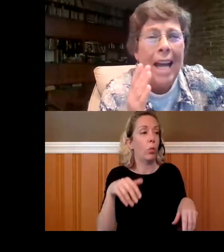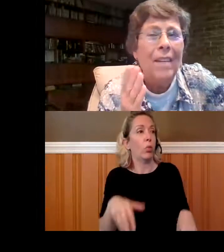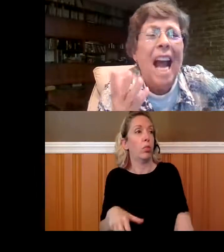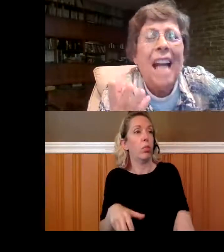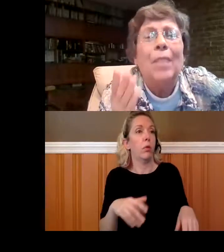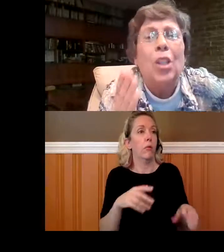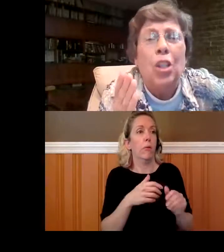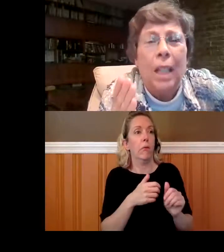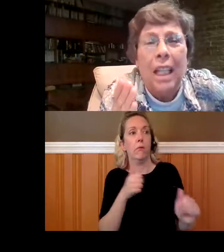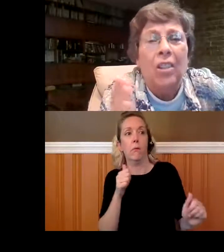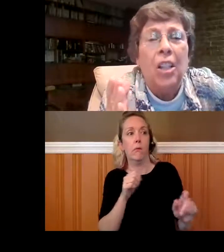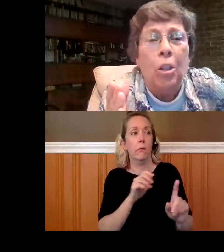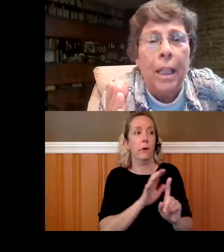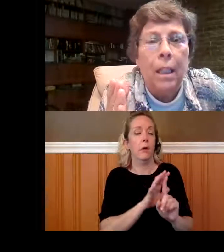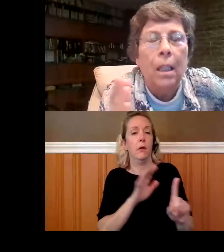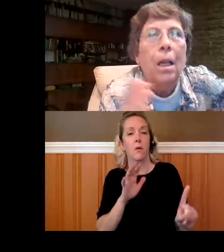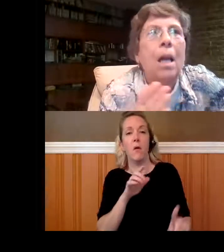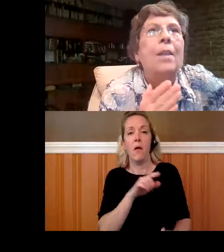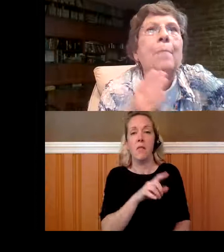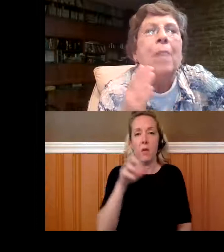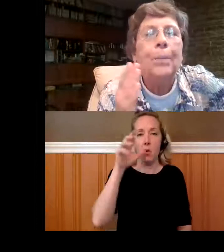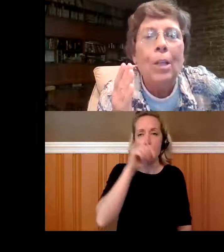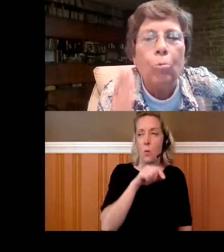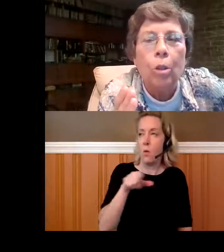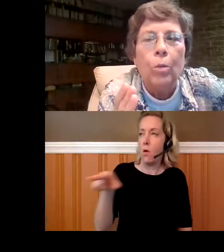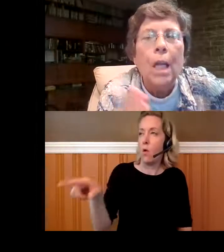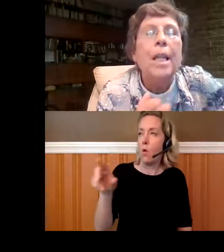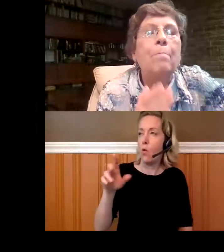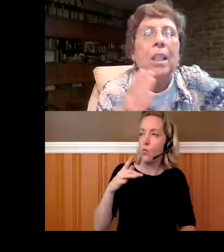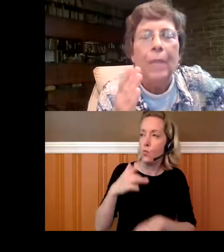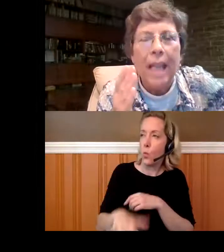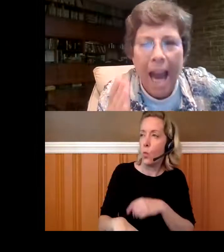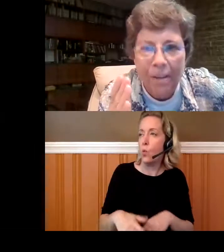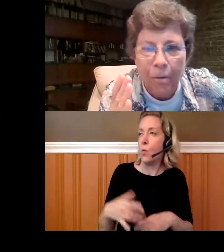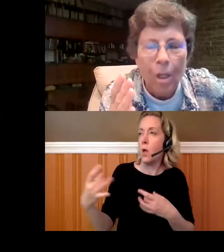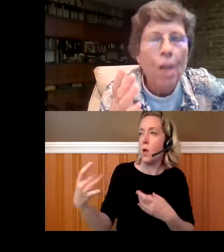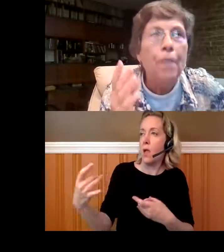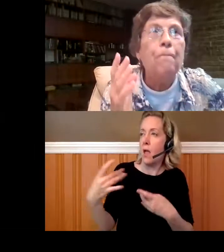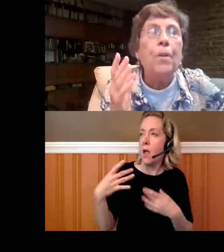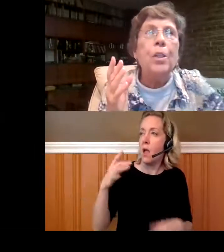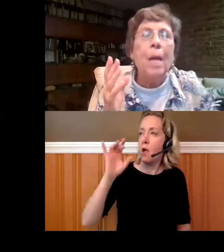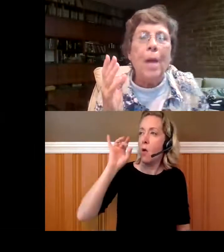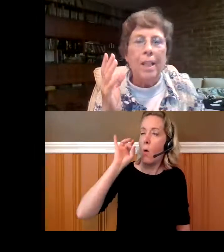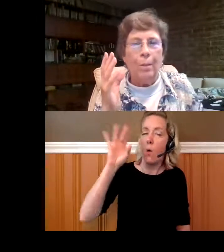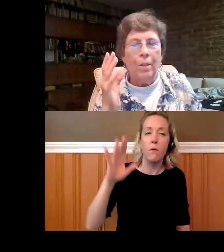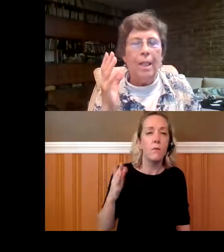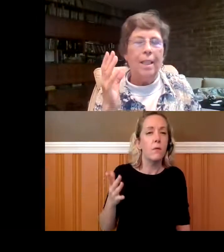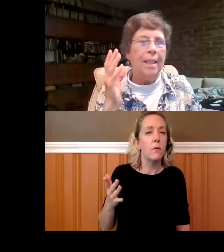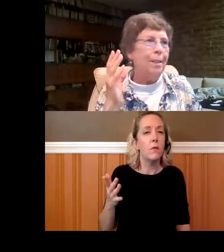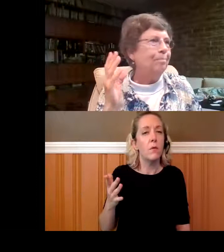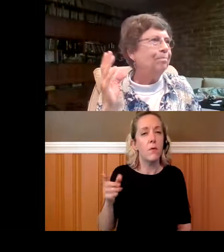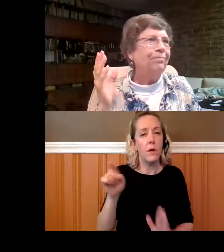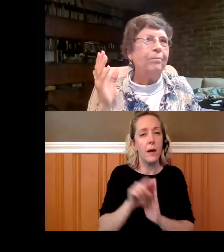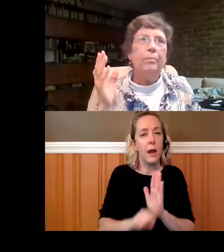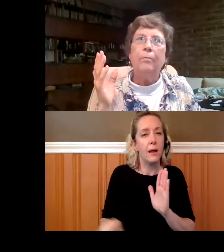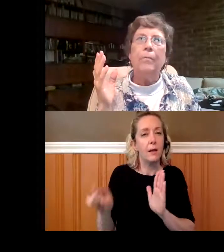it? They must be rude. They must be hateful. The first time I experienced this, I was so